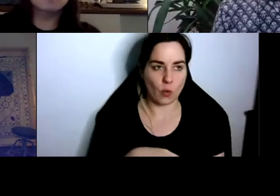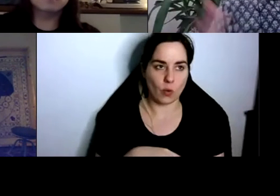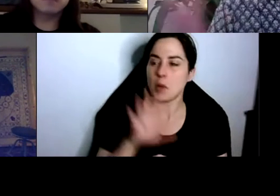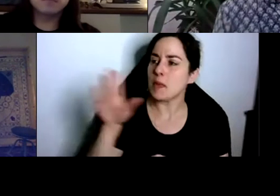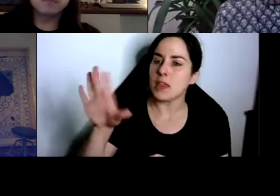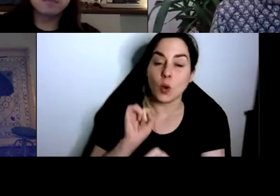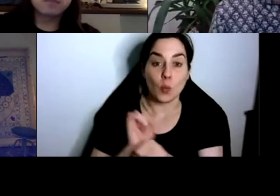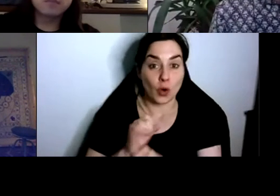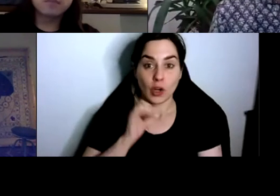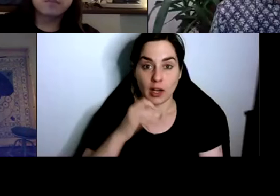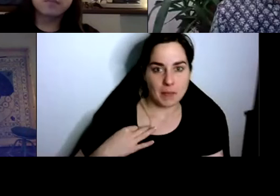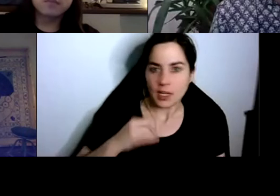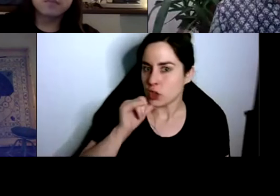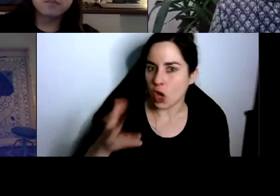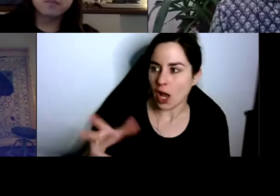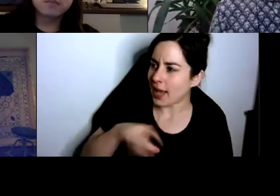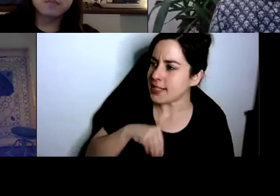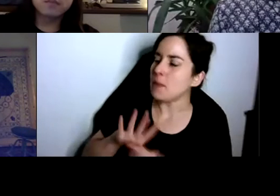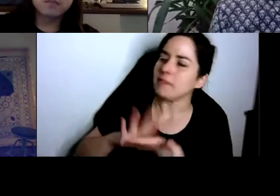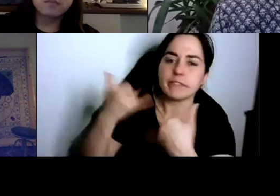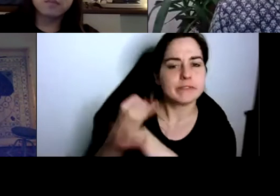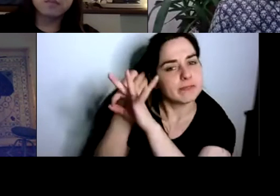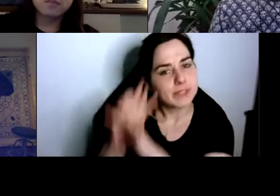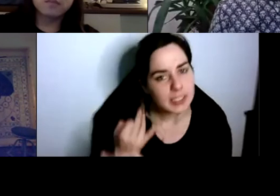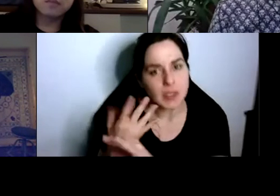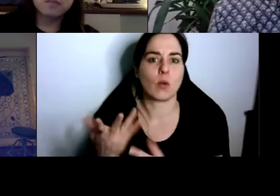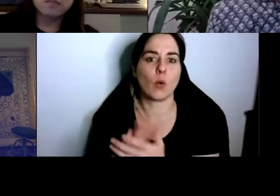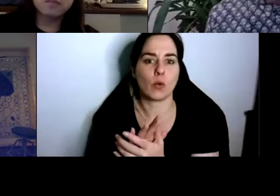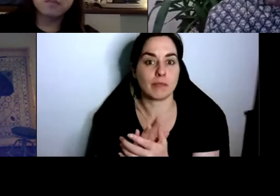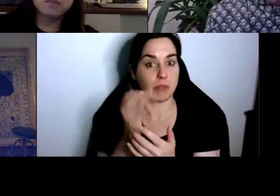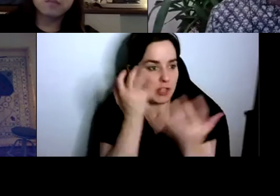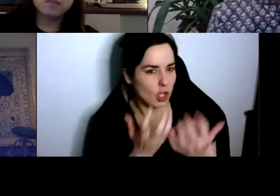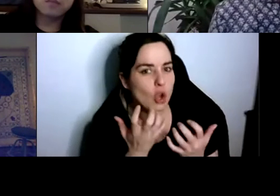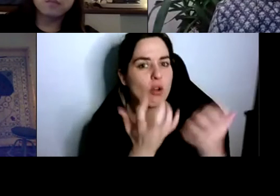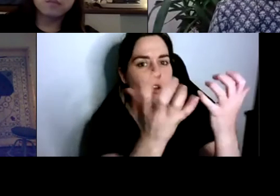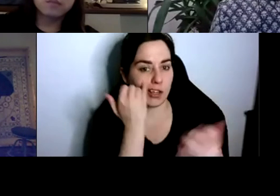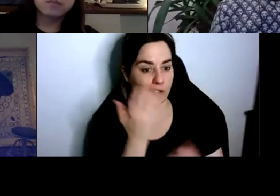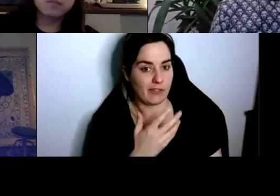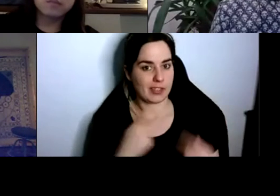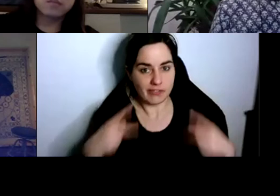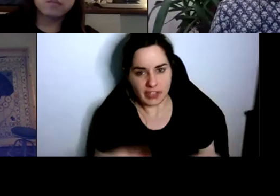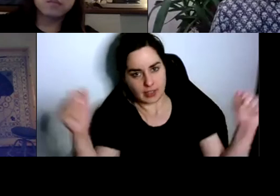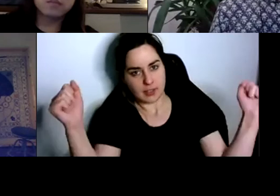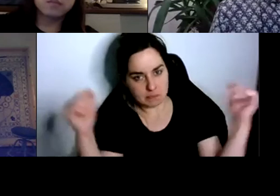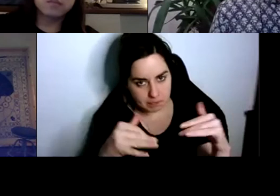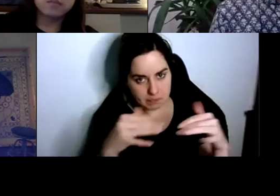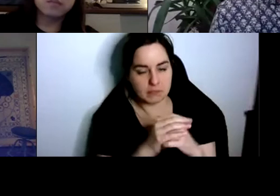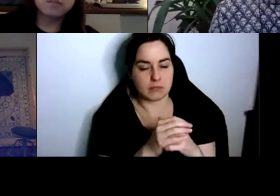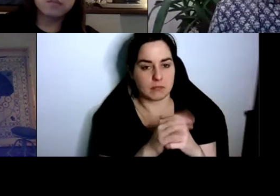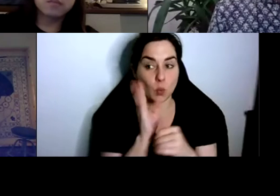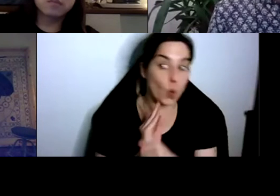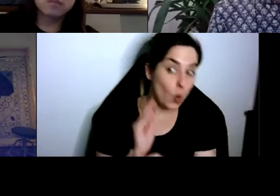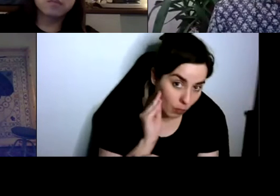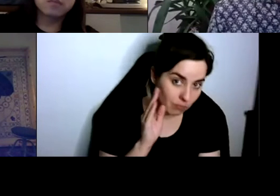of course, taking care of the audiences, whether they're at home or they're on site, or they can't